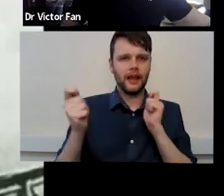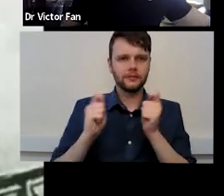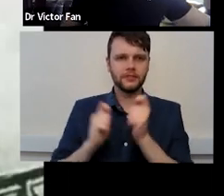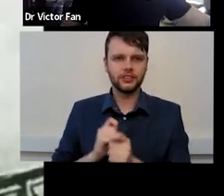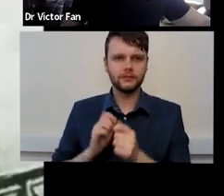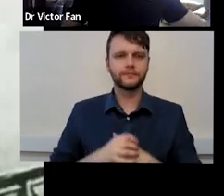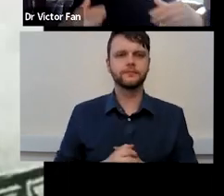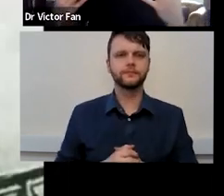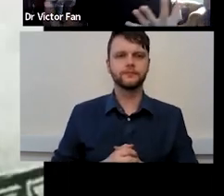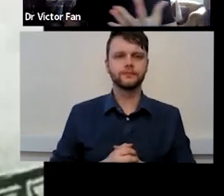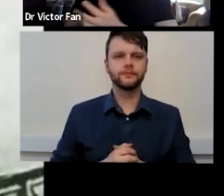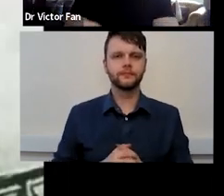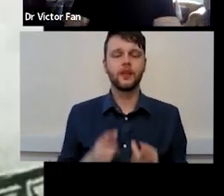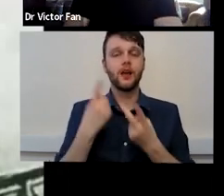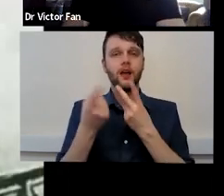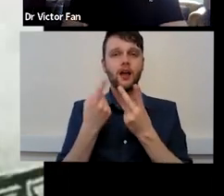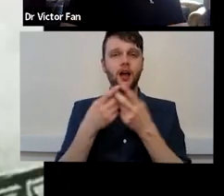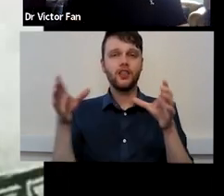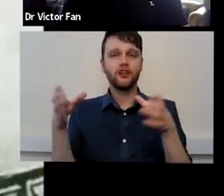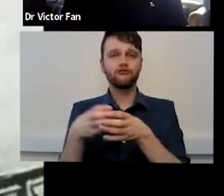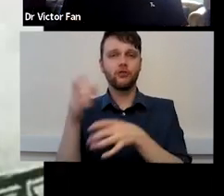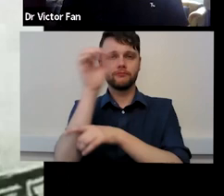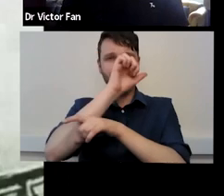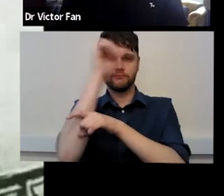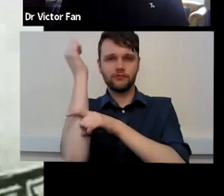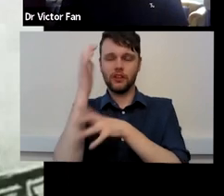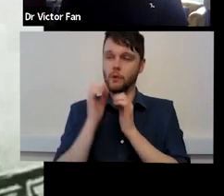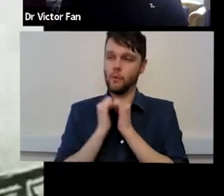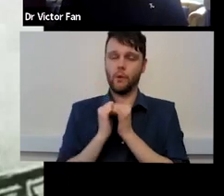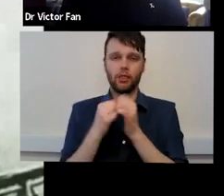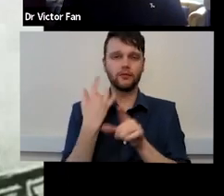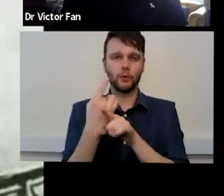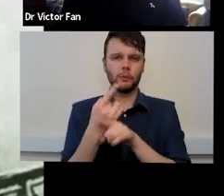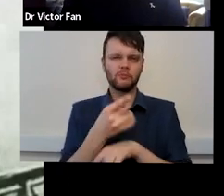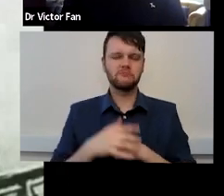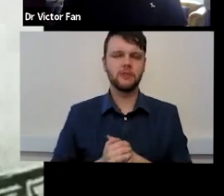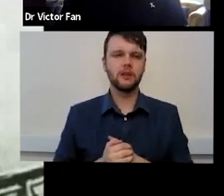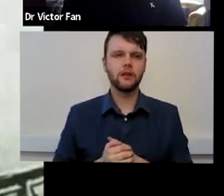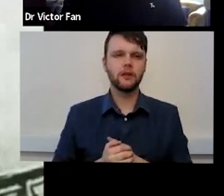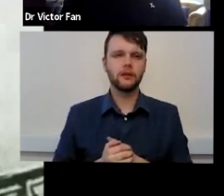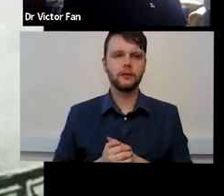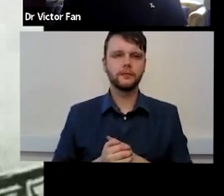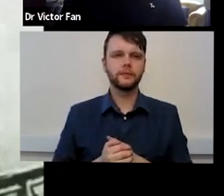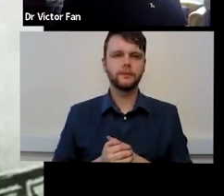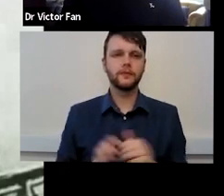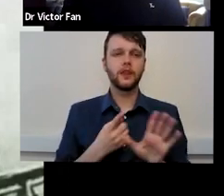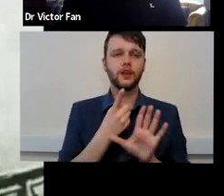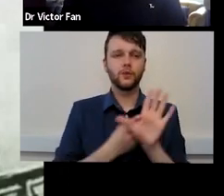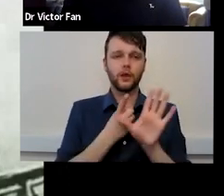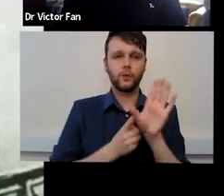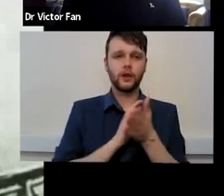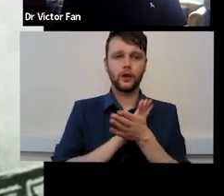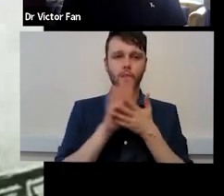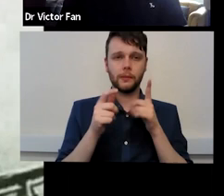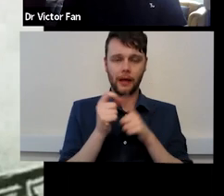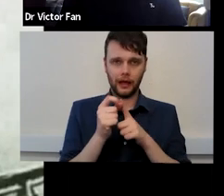Now, another group of intellectuals which are very worthwhile to be mentioned would be called the Yuanyang Hu Die